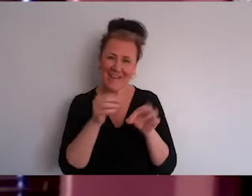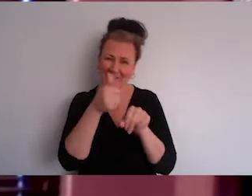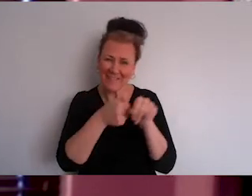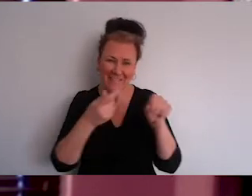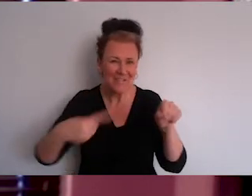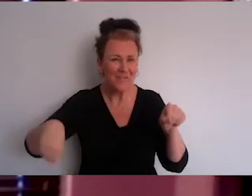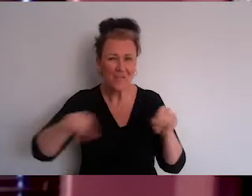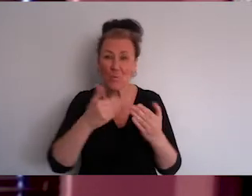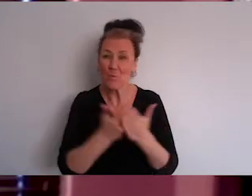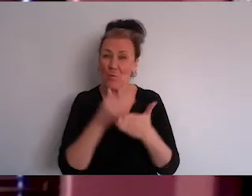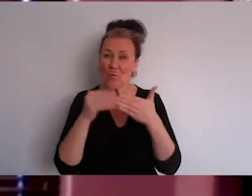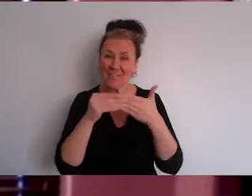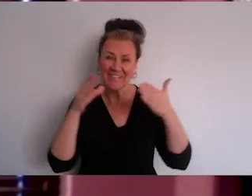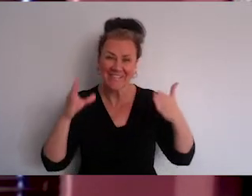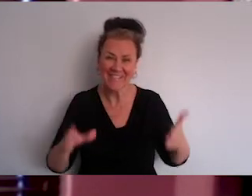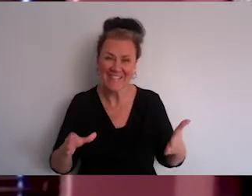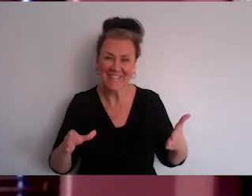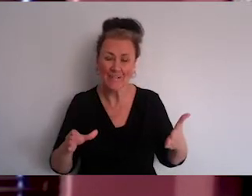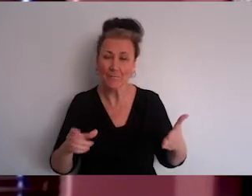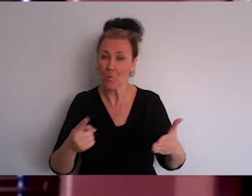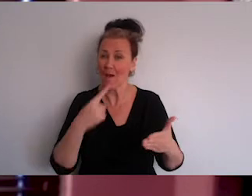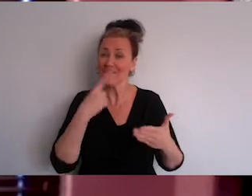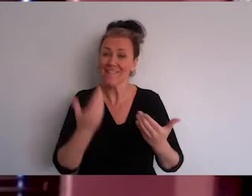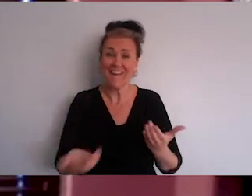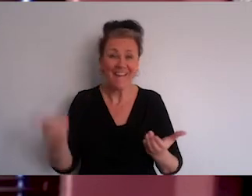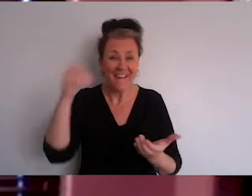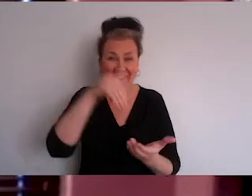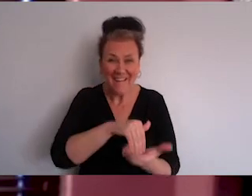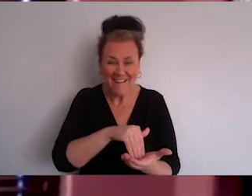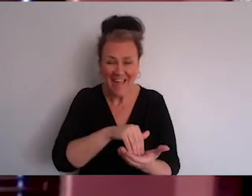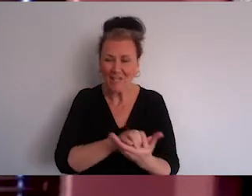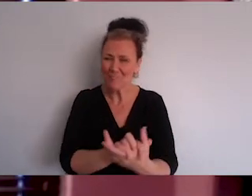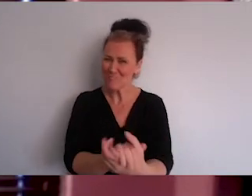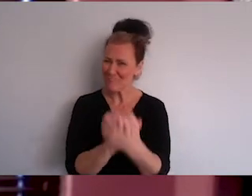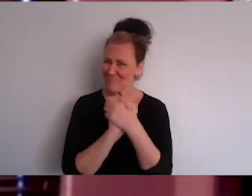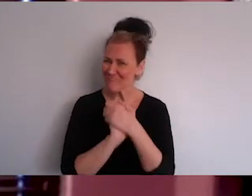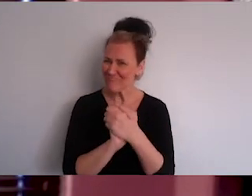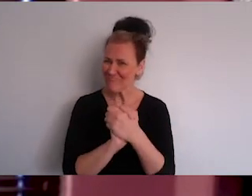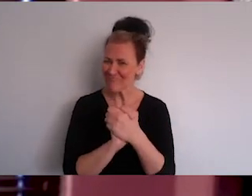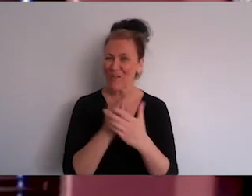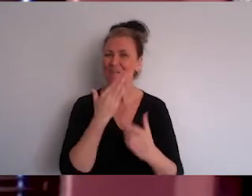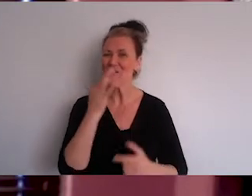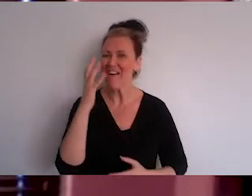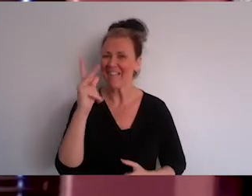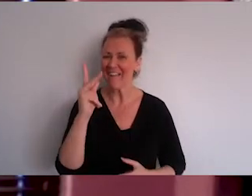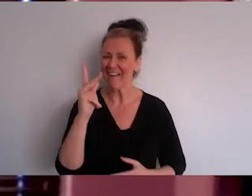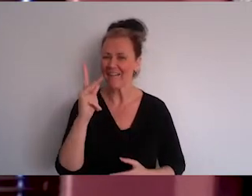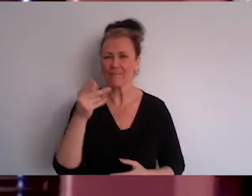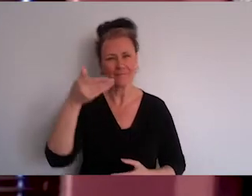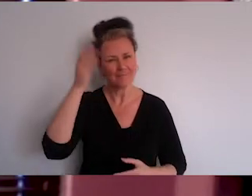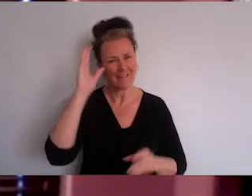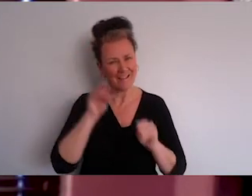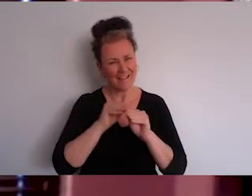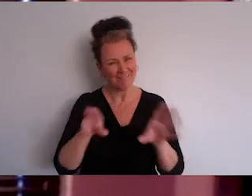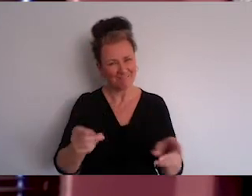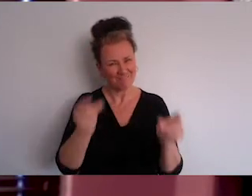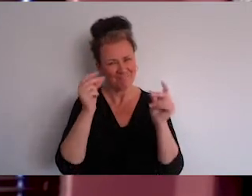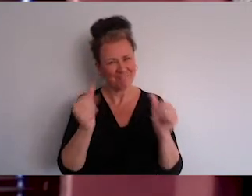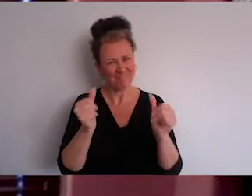and we have faith in you. So I say to the graduates once again, congratulations, good